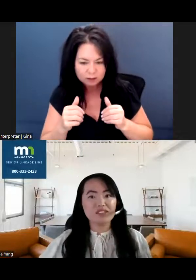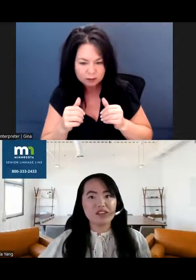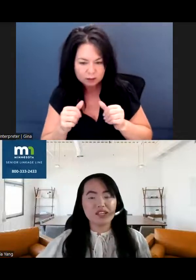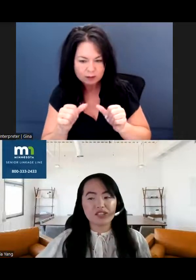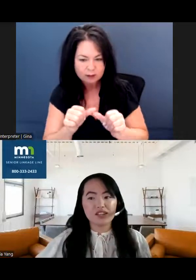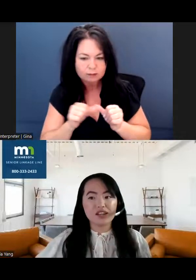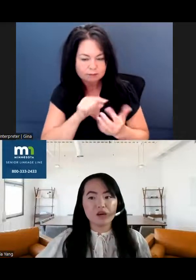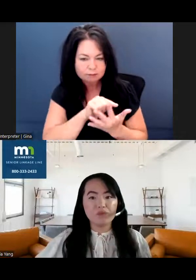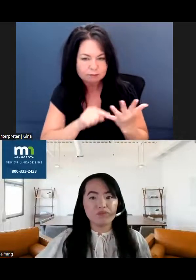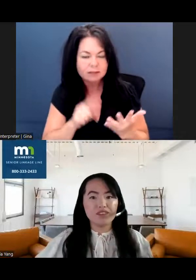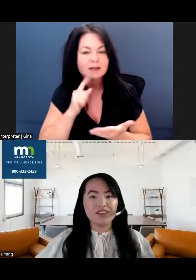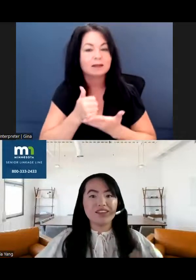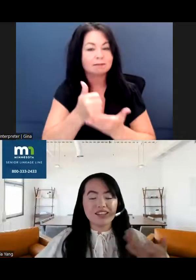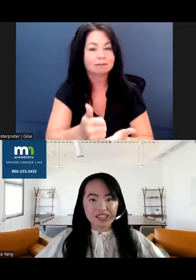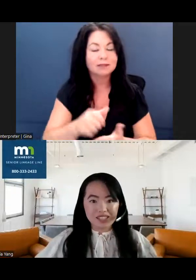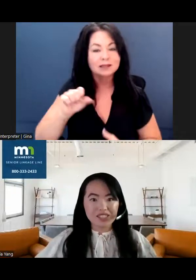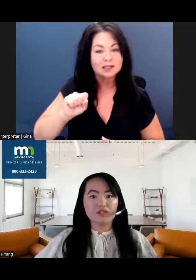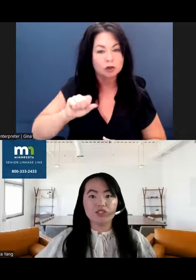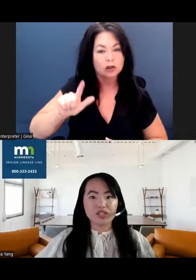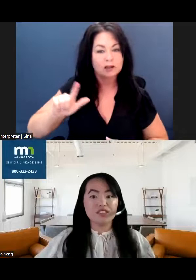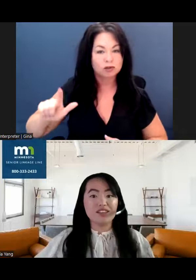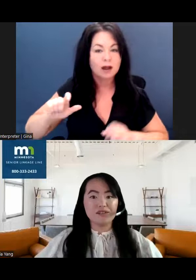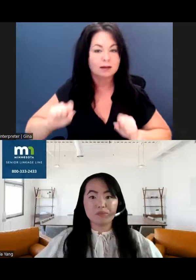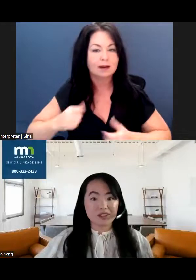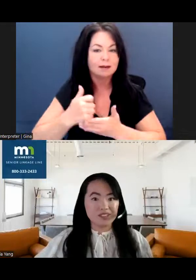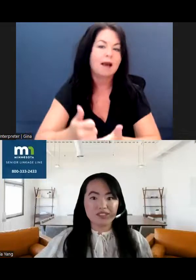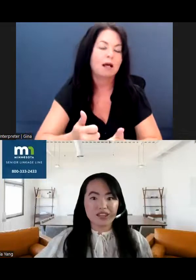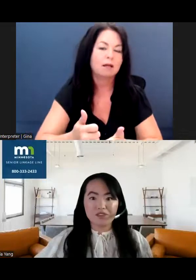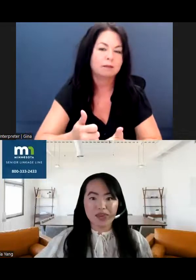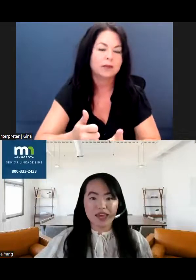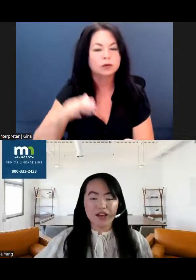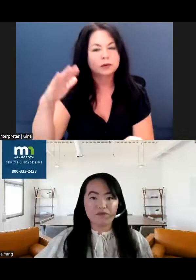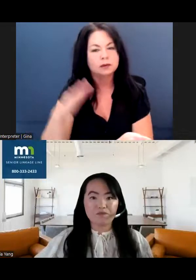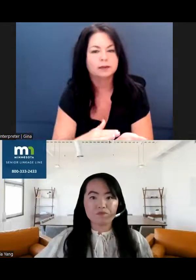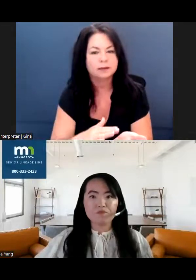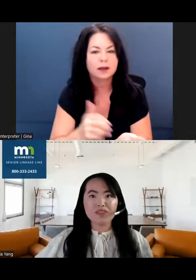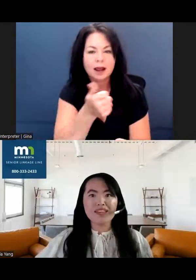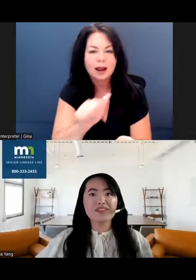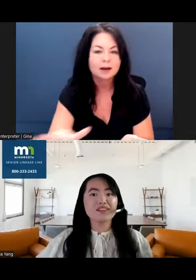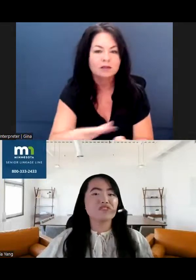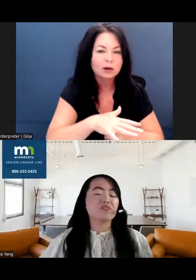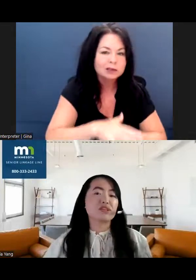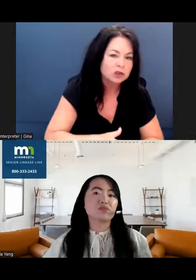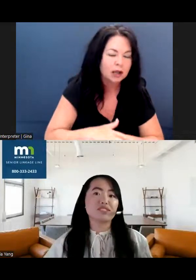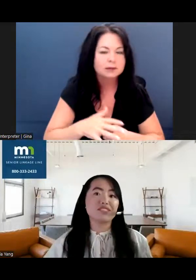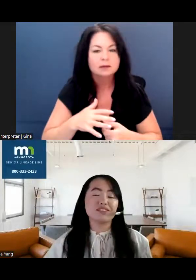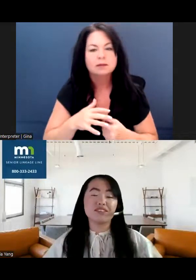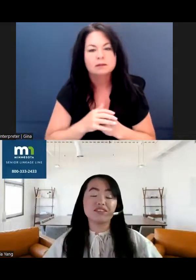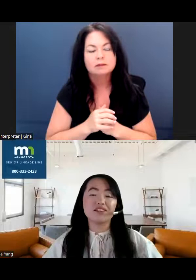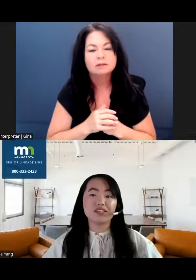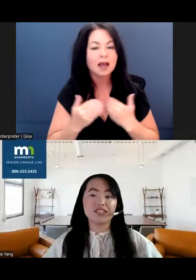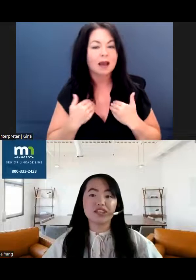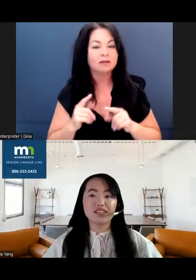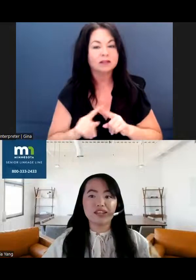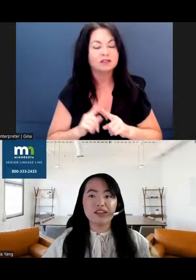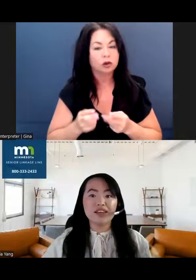that the Senior Linkage Line can help lessen those stress and burdens that you may have. And the different resources that the